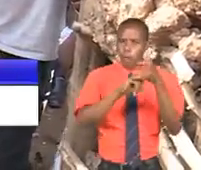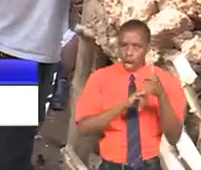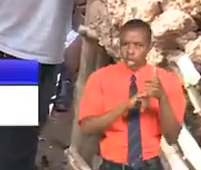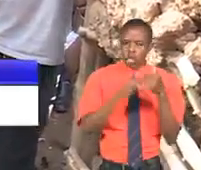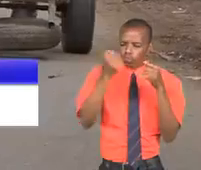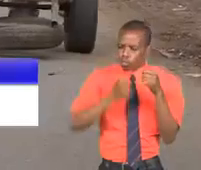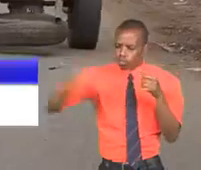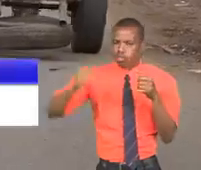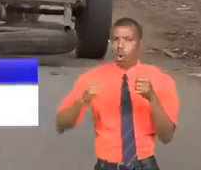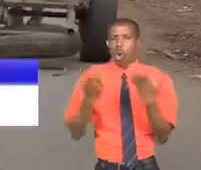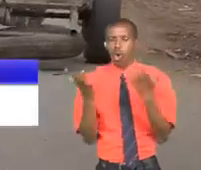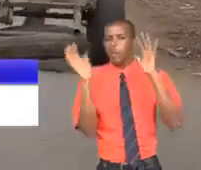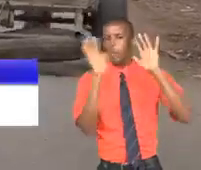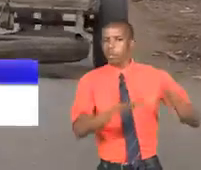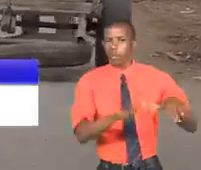or abandoned.